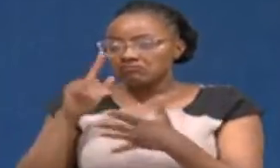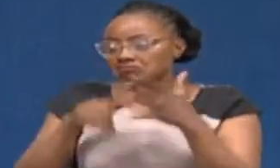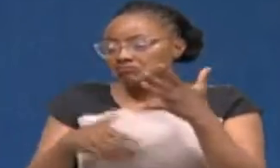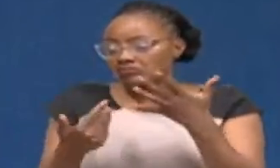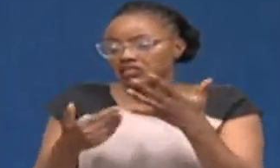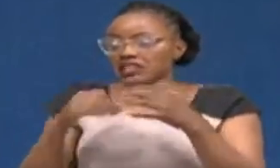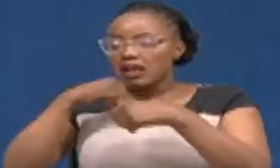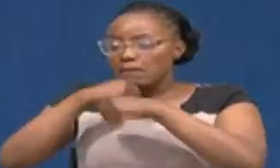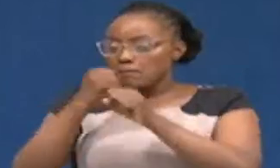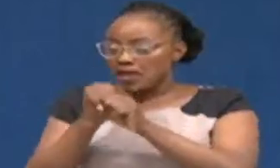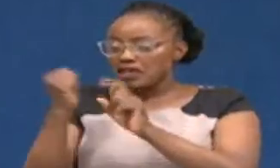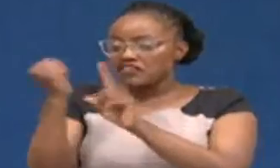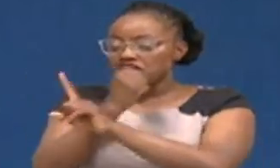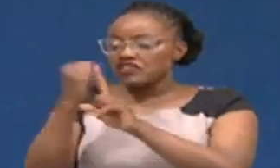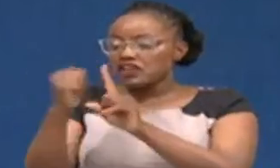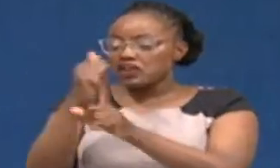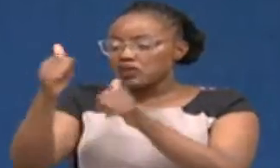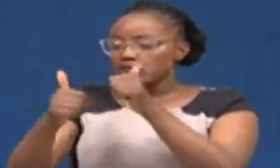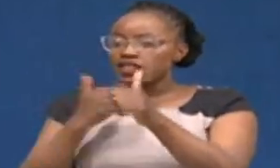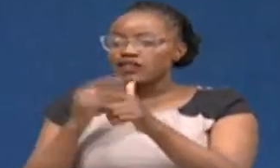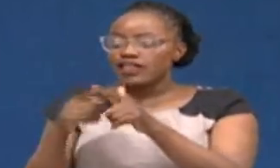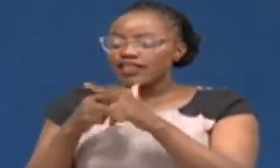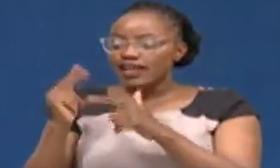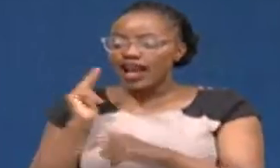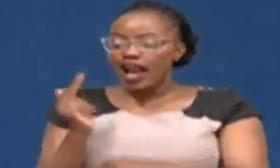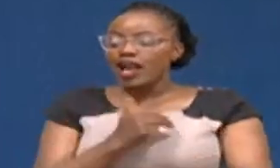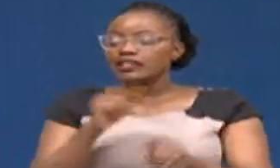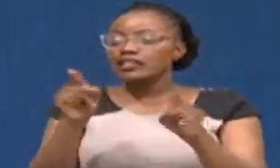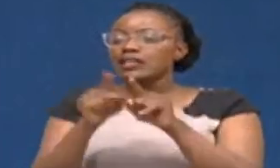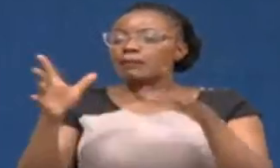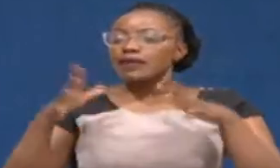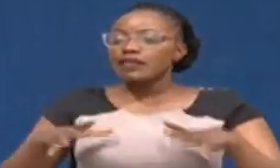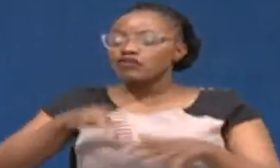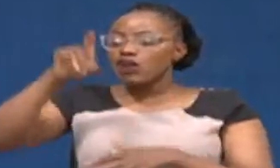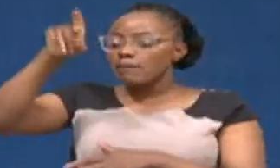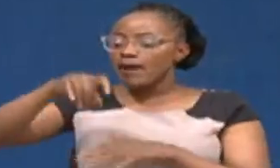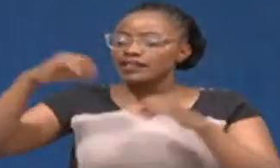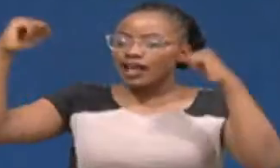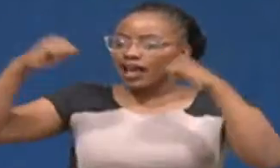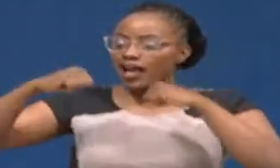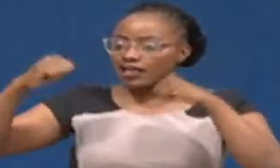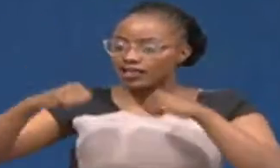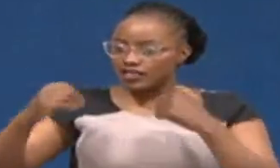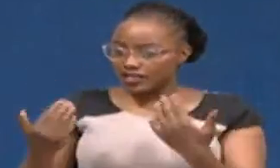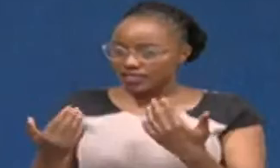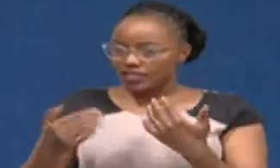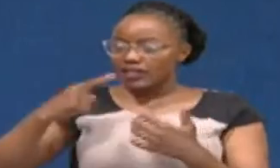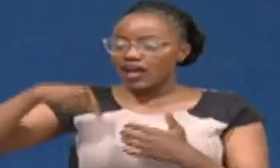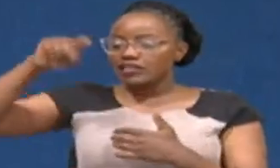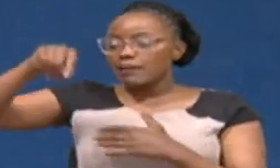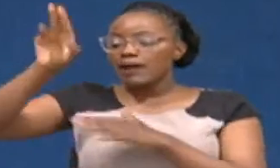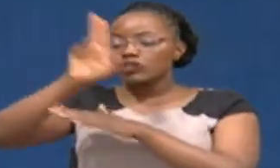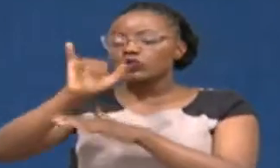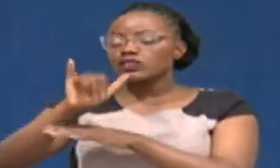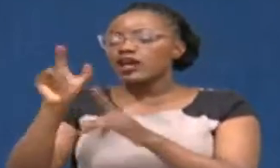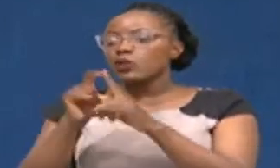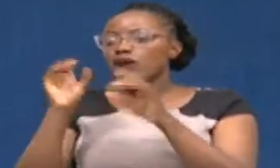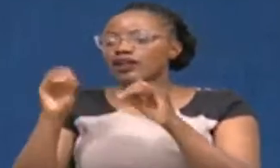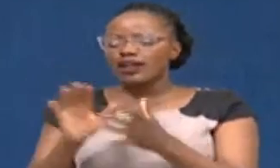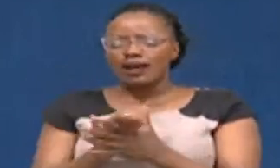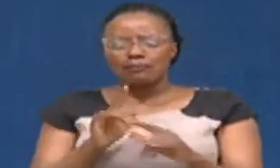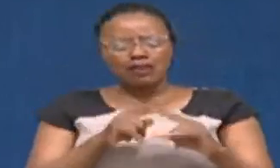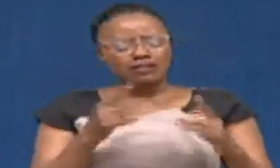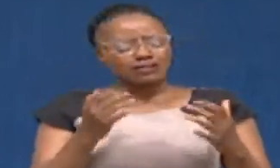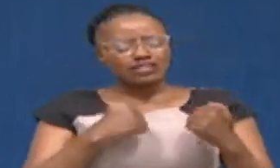it caused, the kind of violence it's caused, then as a people, we have to agree that we should not use it. Okay, but Chair,